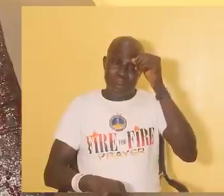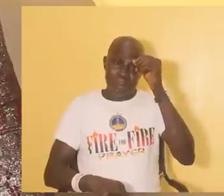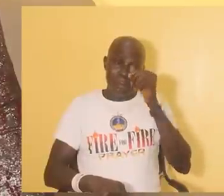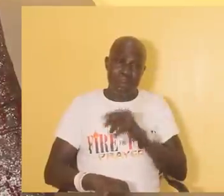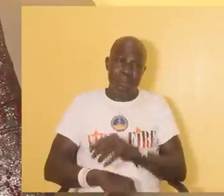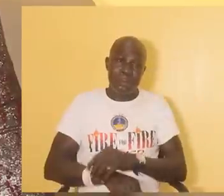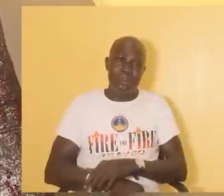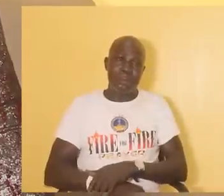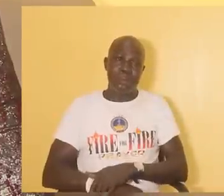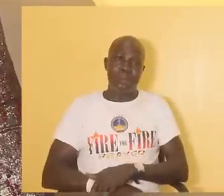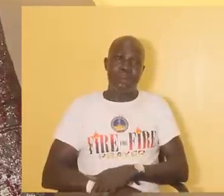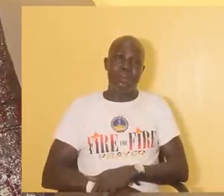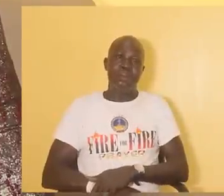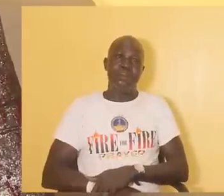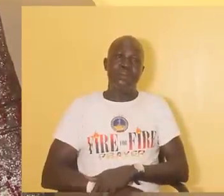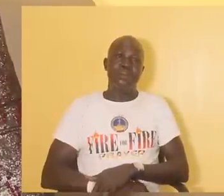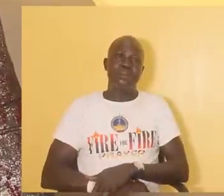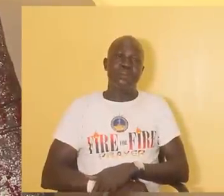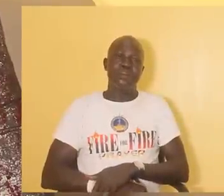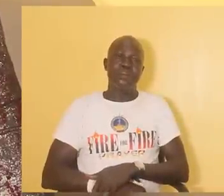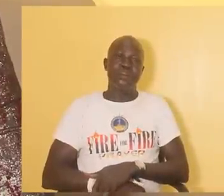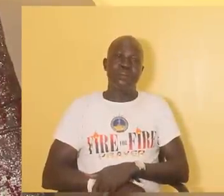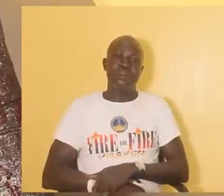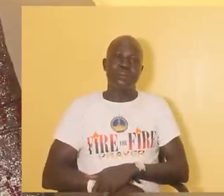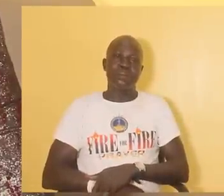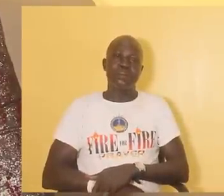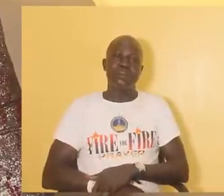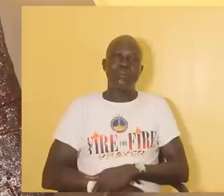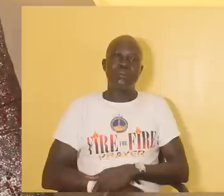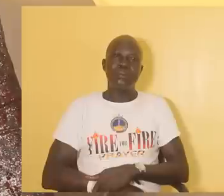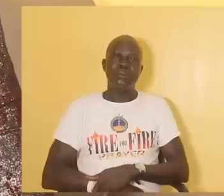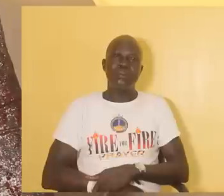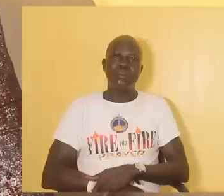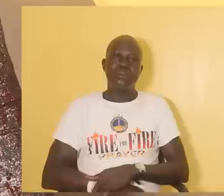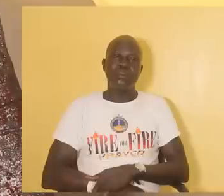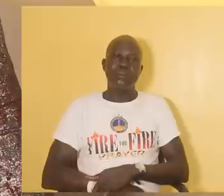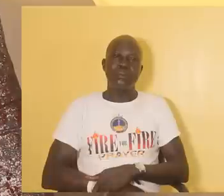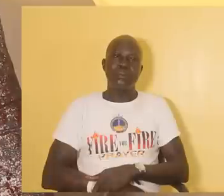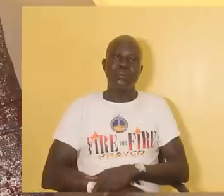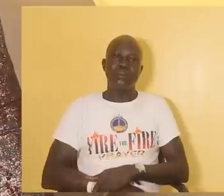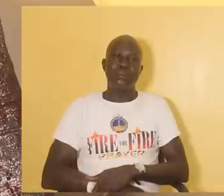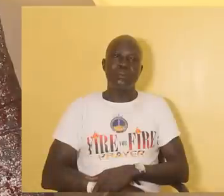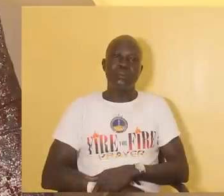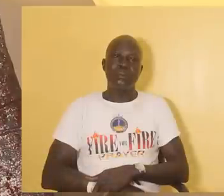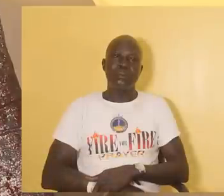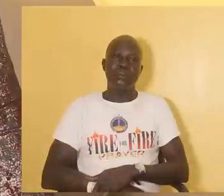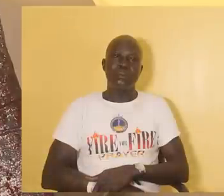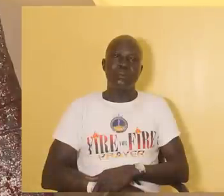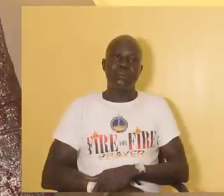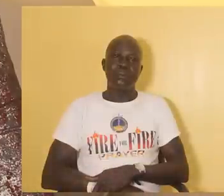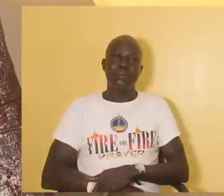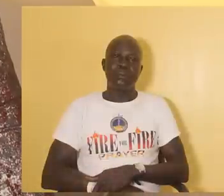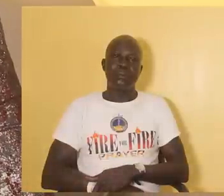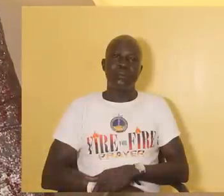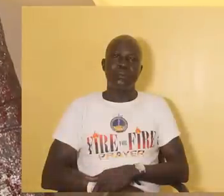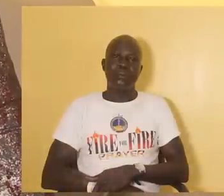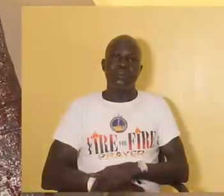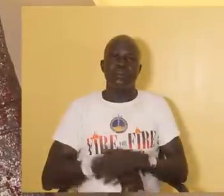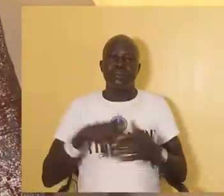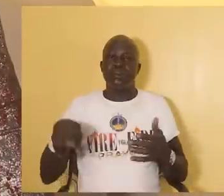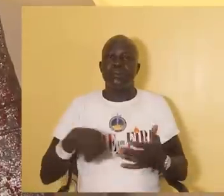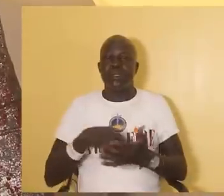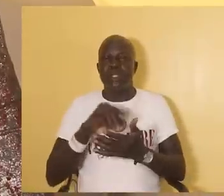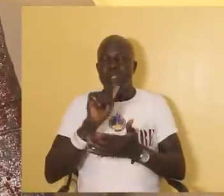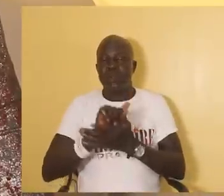ku ere titi e ti todo to hun opon. Leni kan wa so fun ohun pe fokan bale o mo kan ju. Asiko ati kore titi e na o nbo. This